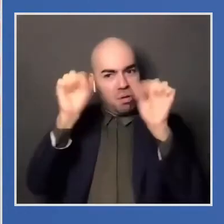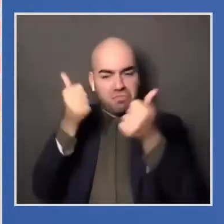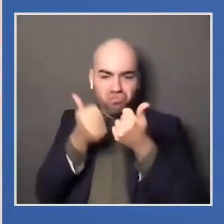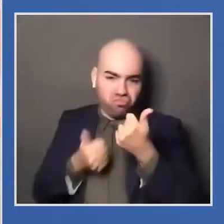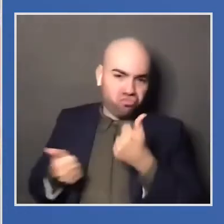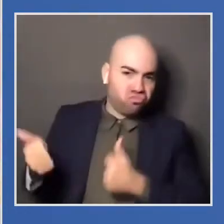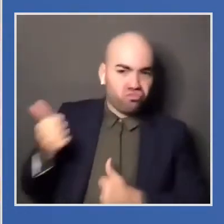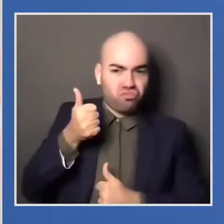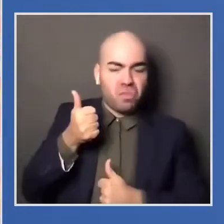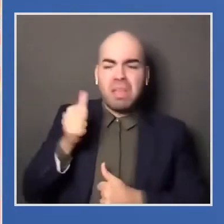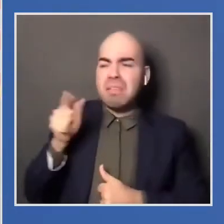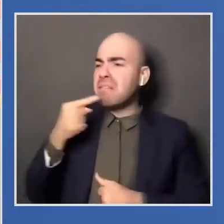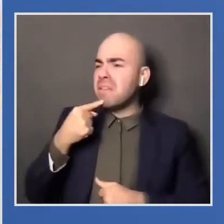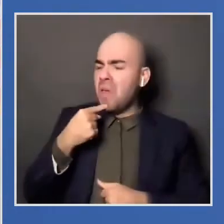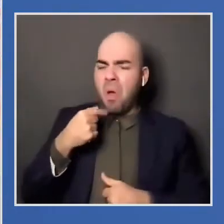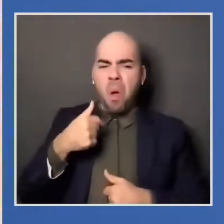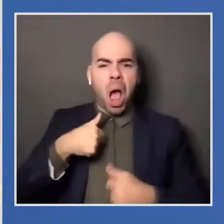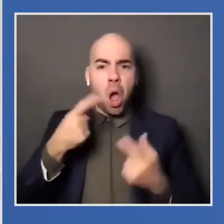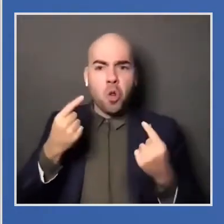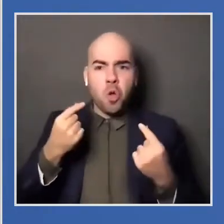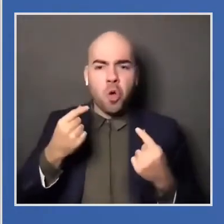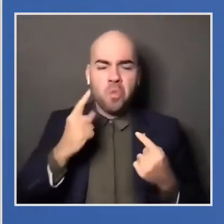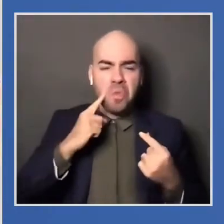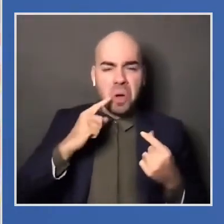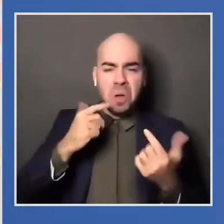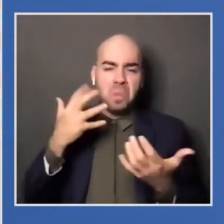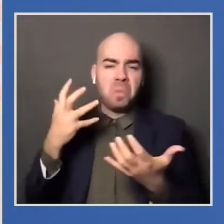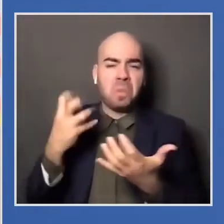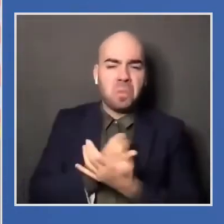he was going to wage war on the virus.